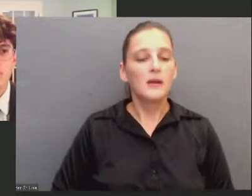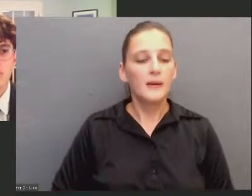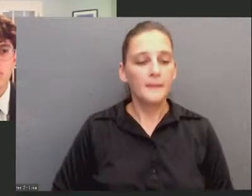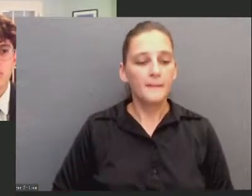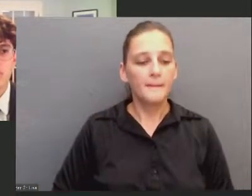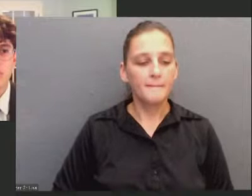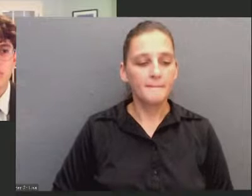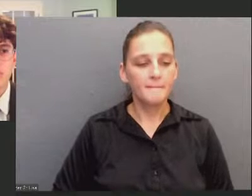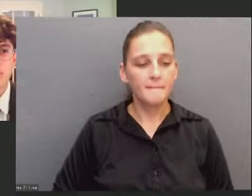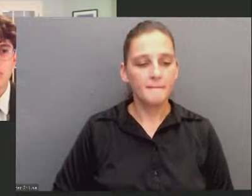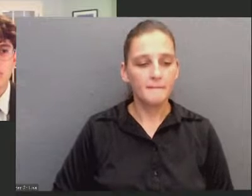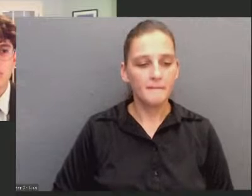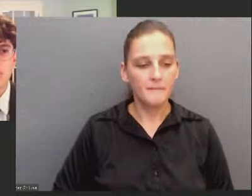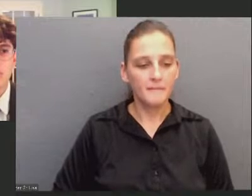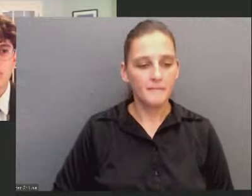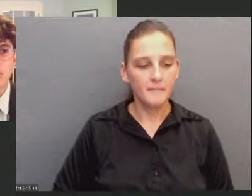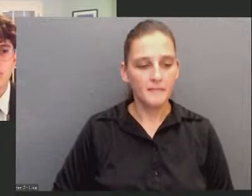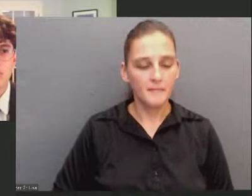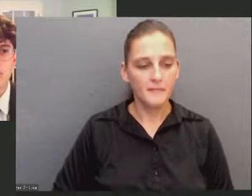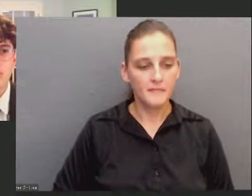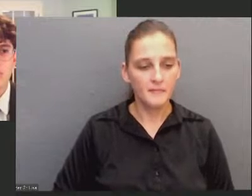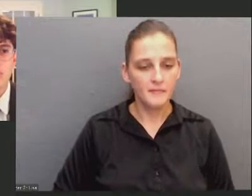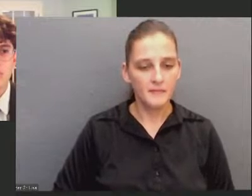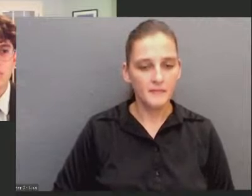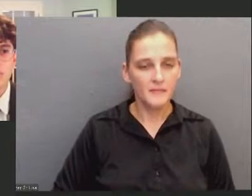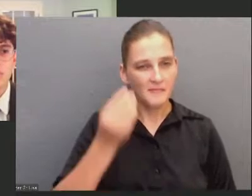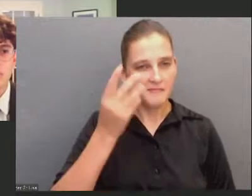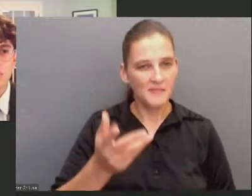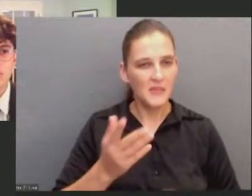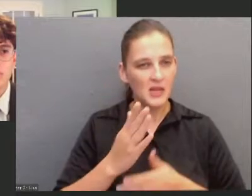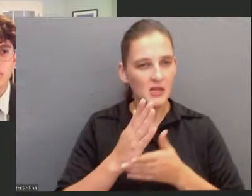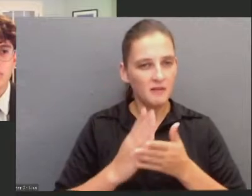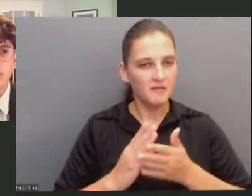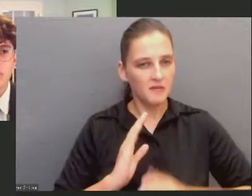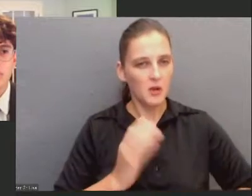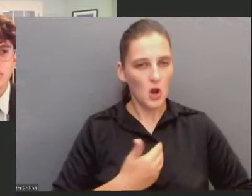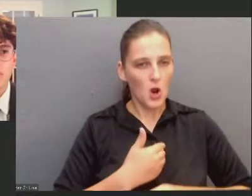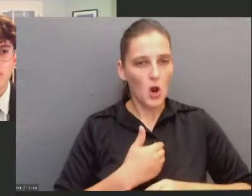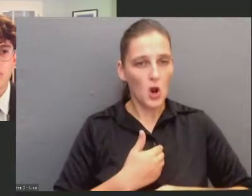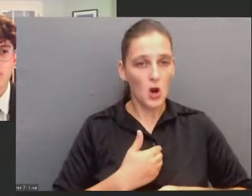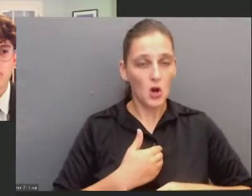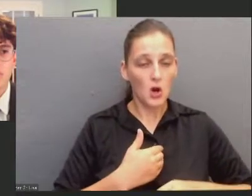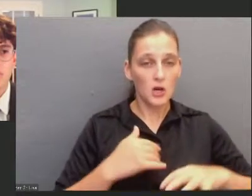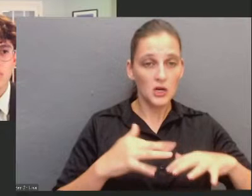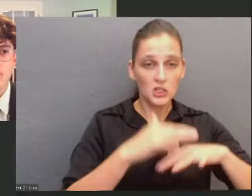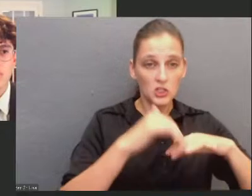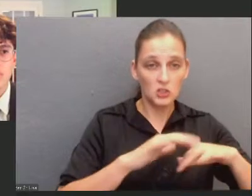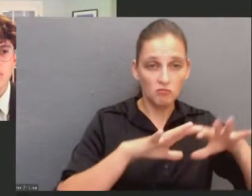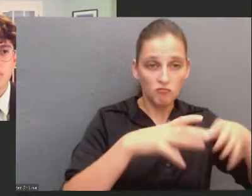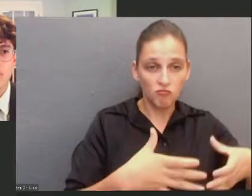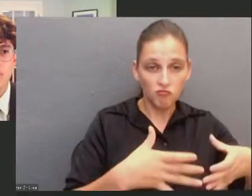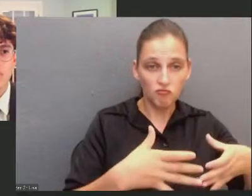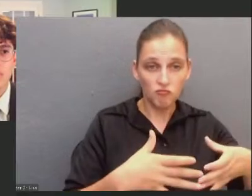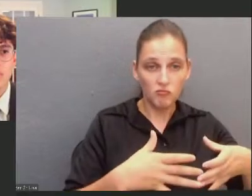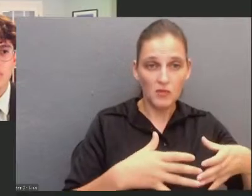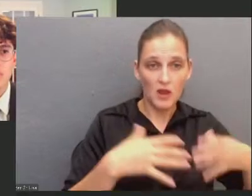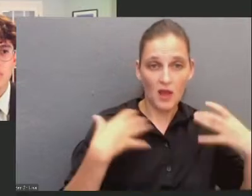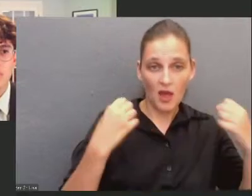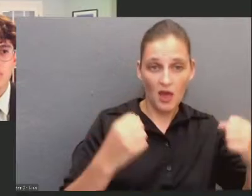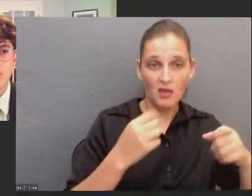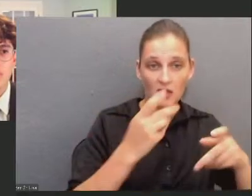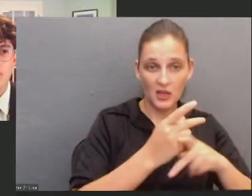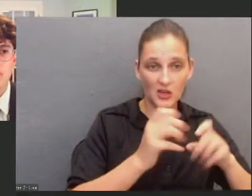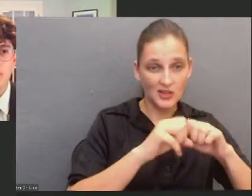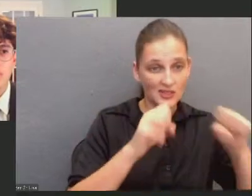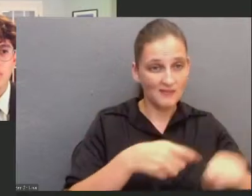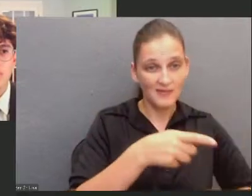Some of our TECs, our tribal epidemiology centers, are still having data access challenges in